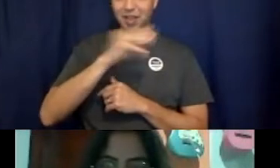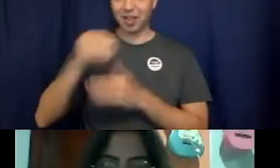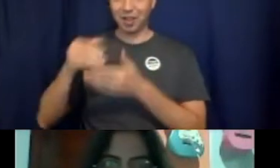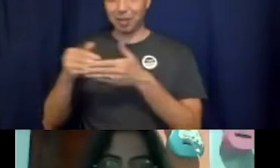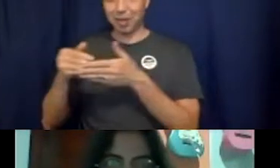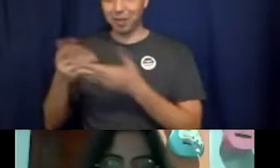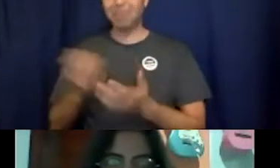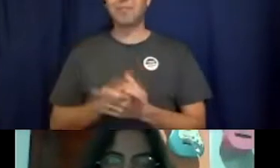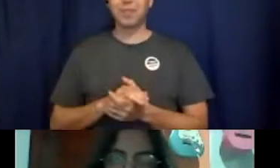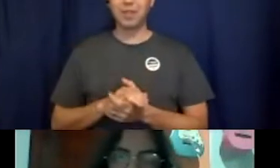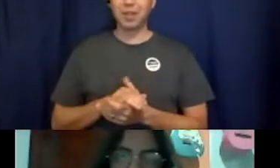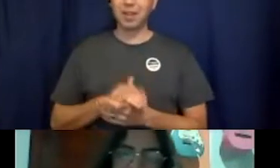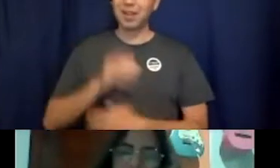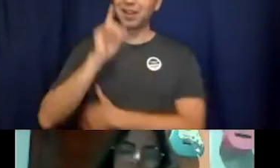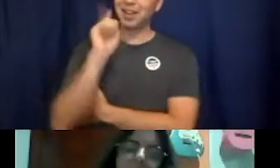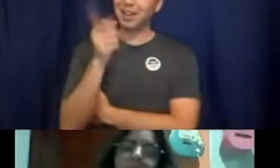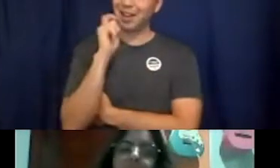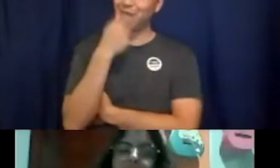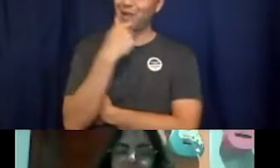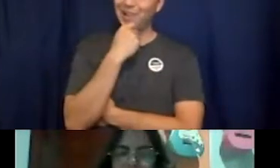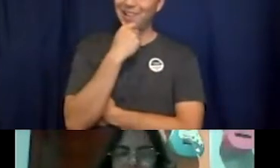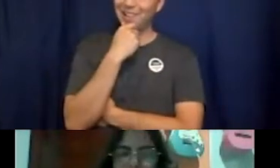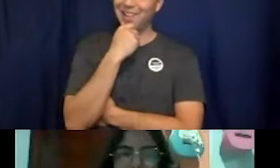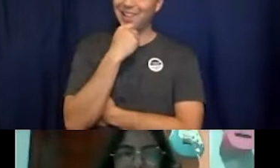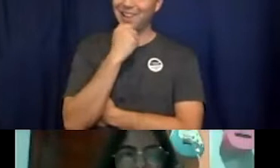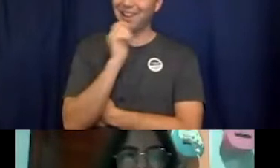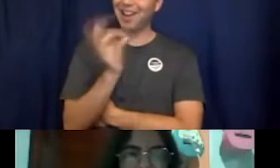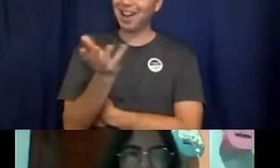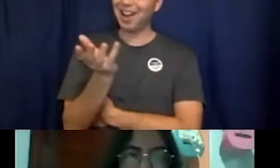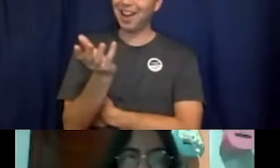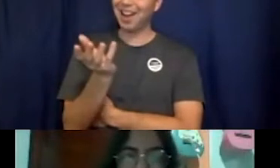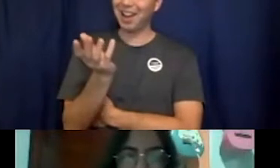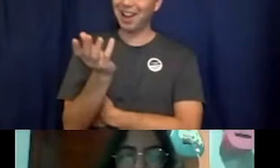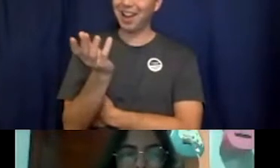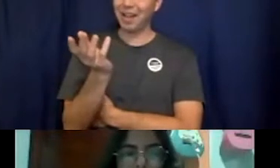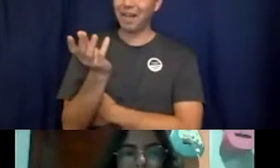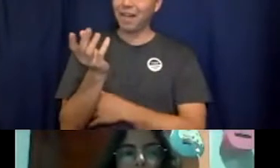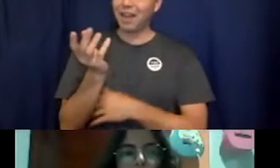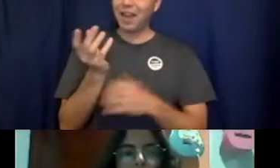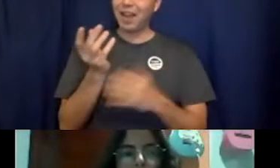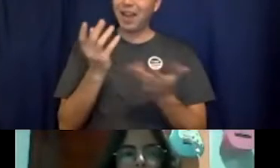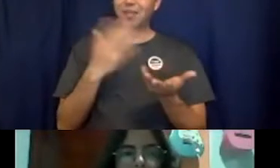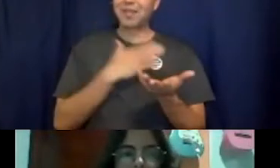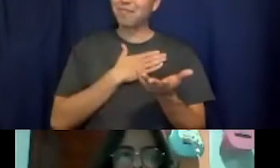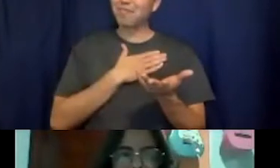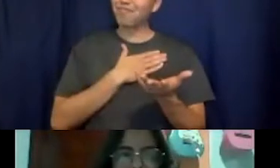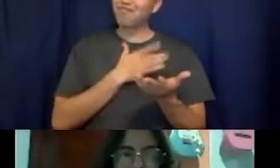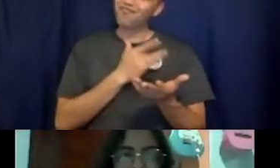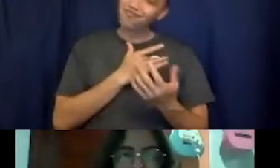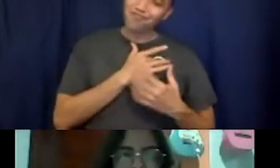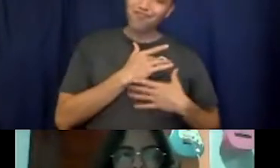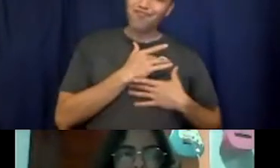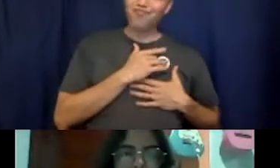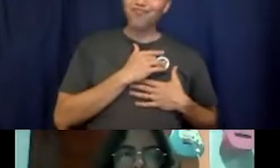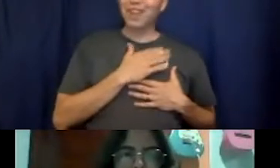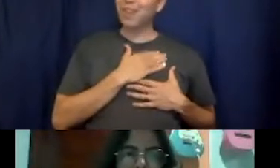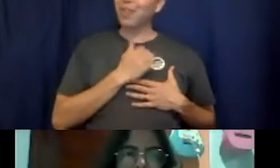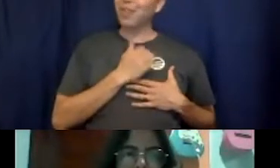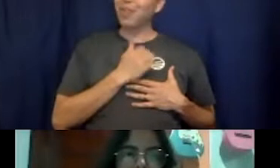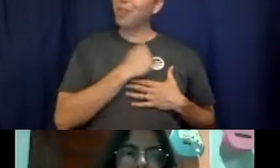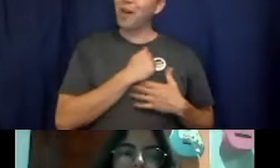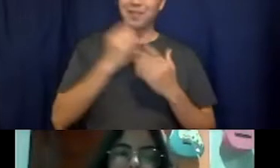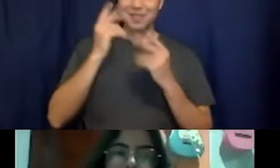Hitchcock. What dorm were you in? I was in Burton Judson. Wow, cool. Yeah.